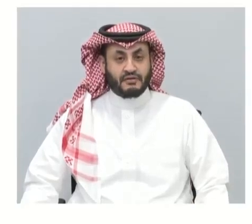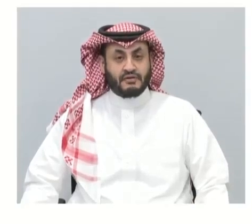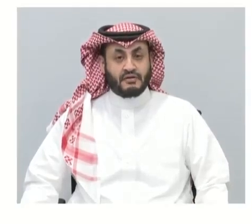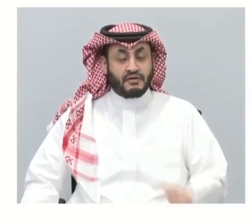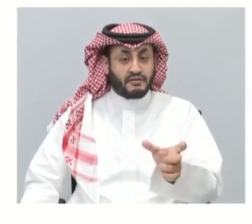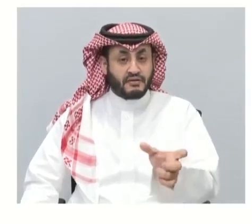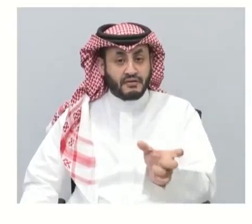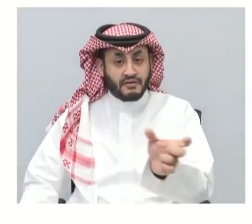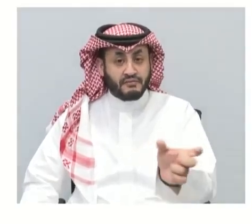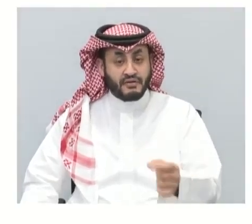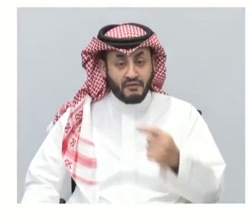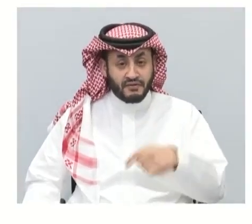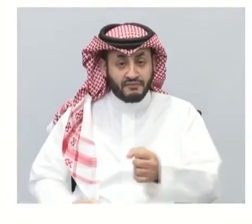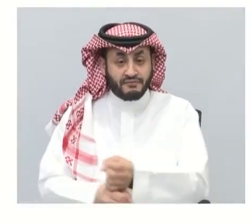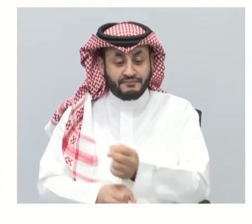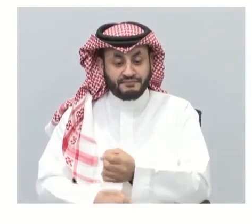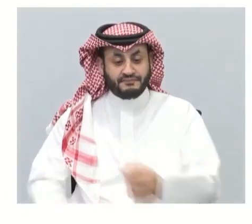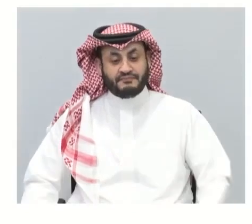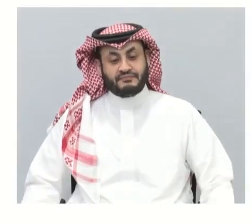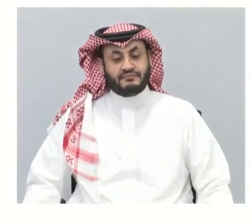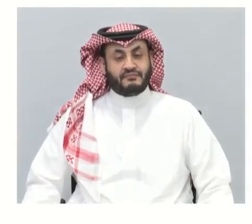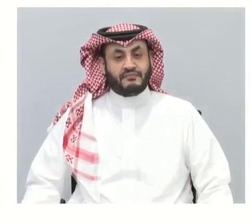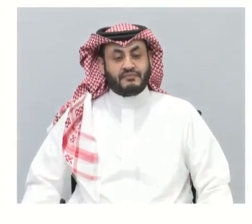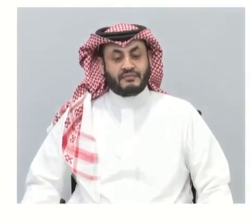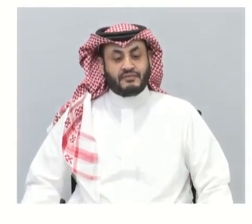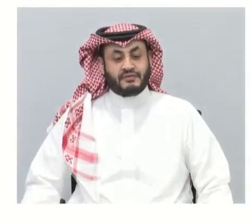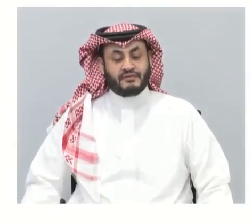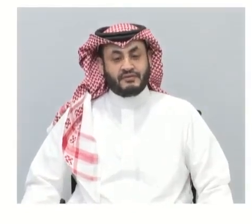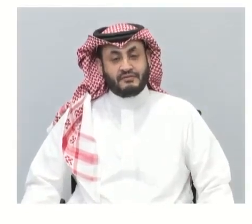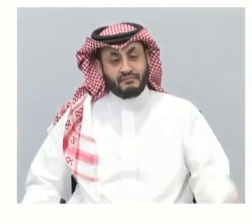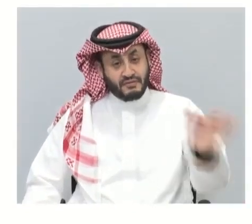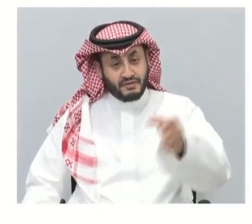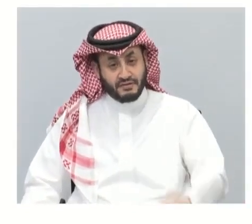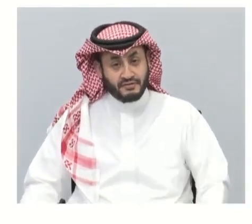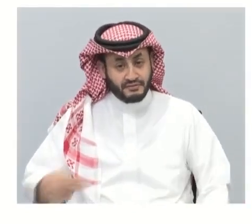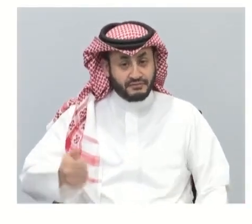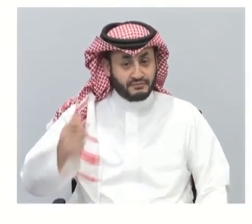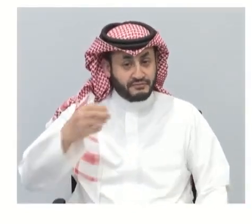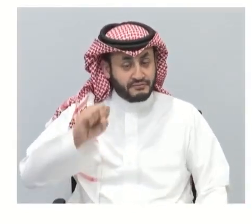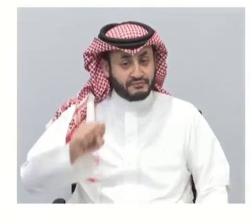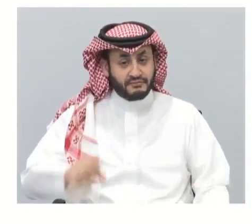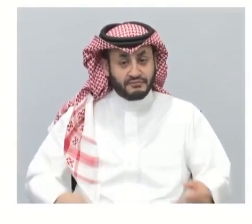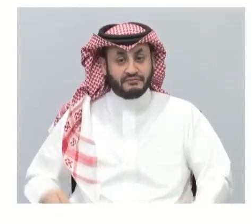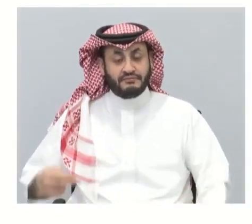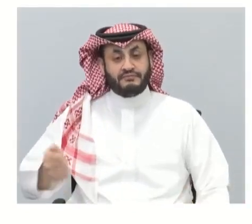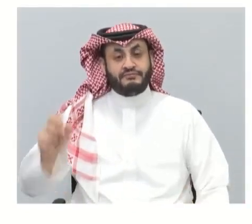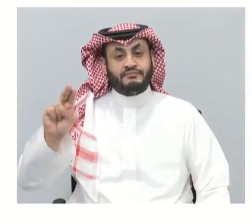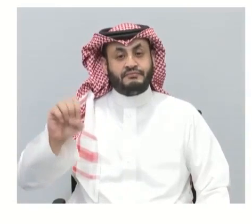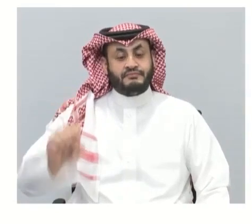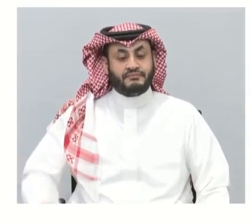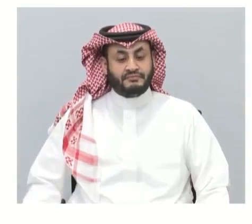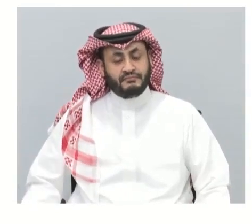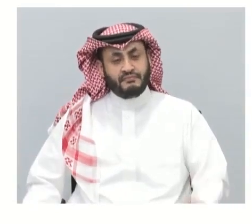she, it, they, you, we, or I. Perfect, so has or have. Then I need a progressive